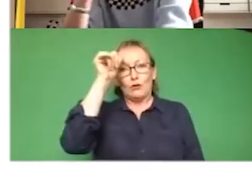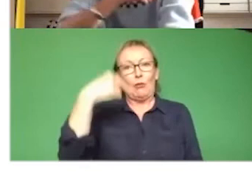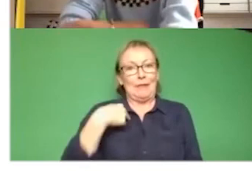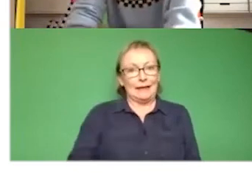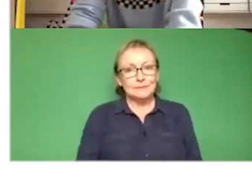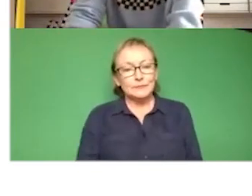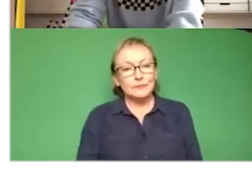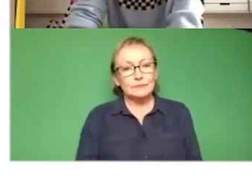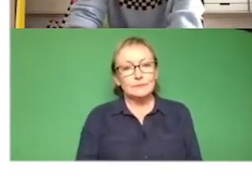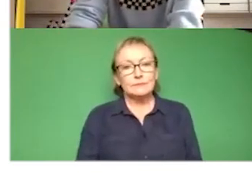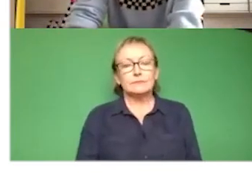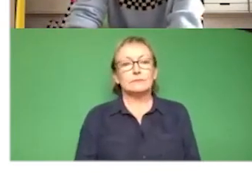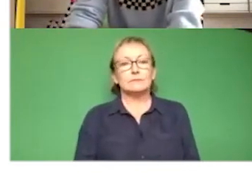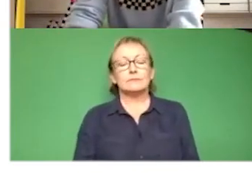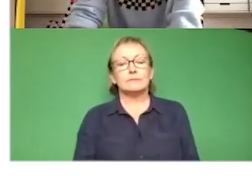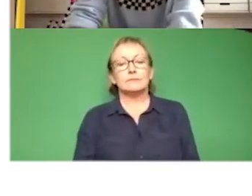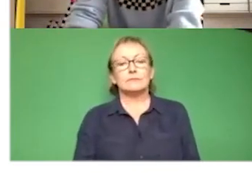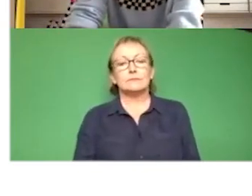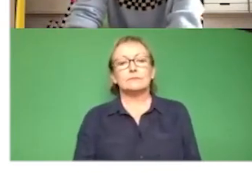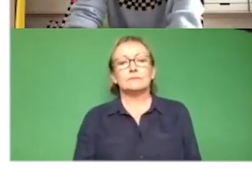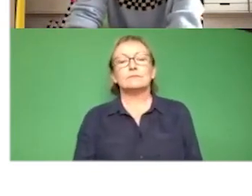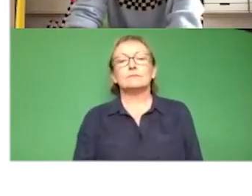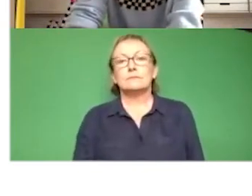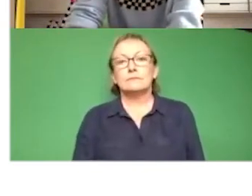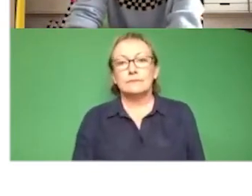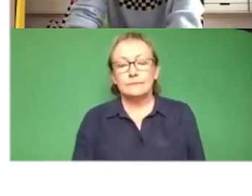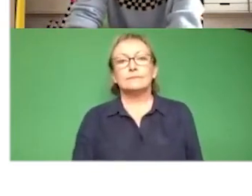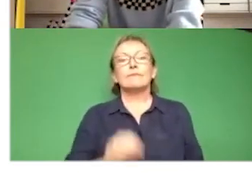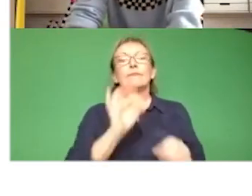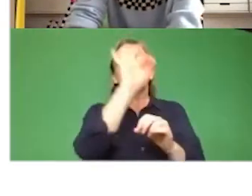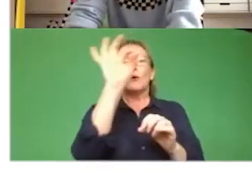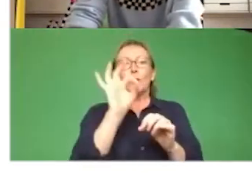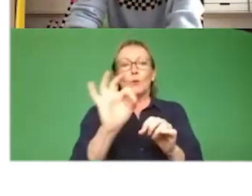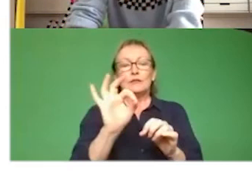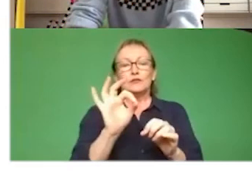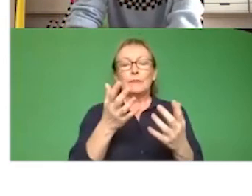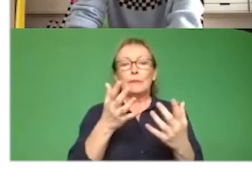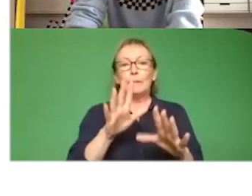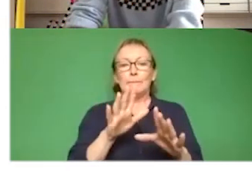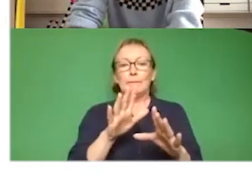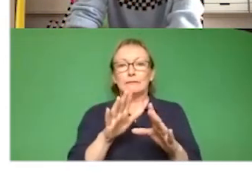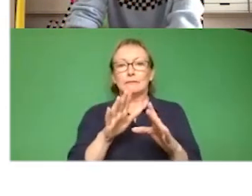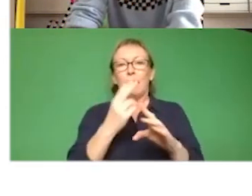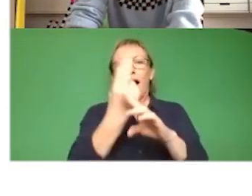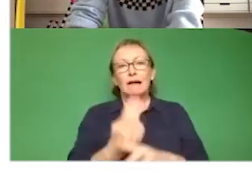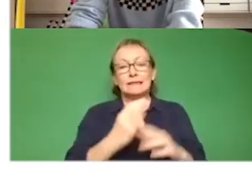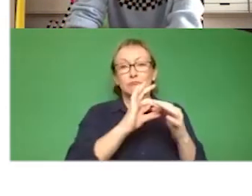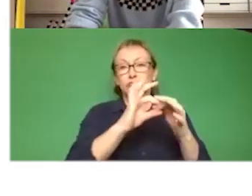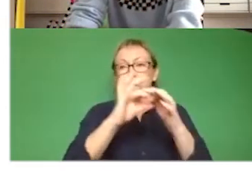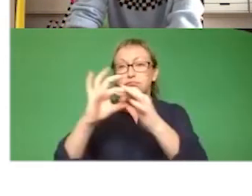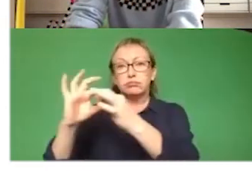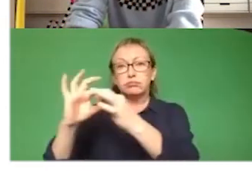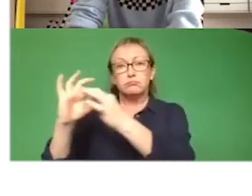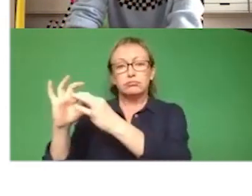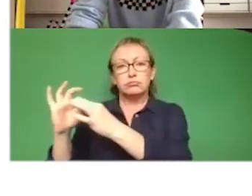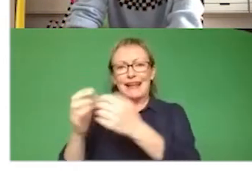think just kind of neatly following on for that, we've got a question about kind of, you seem to have worked with several artists, Martin Boyce. How do you kind of decide